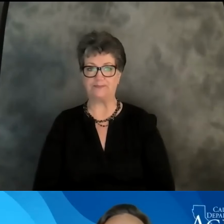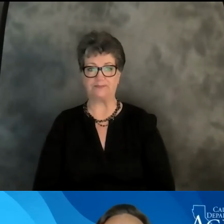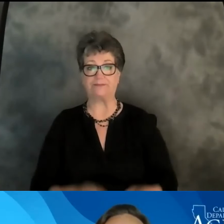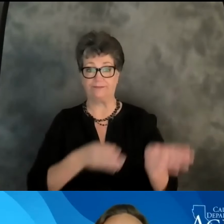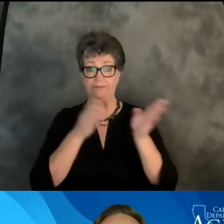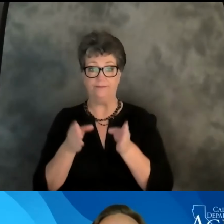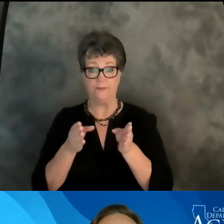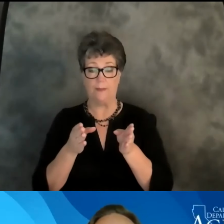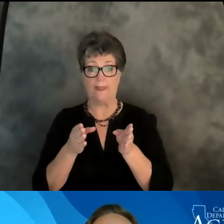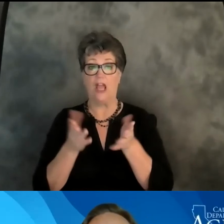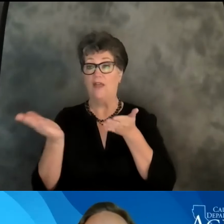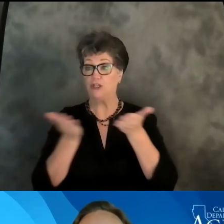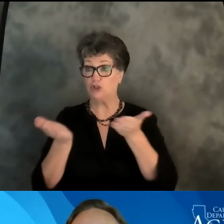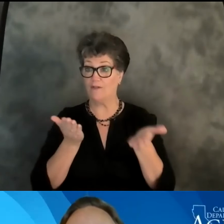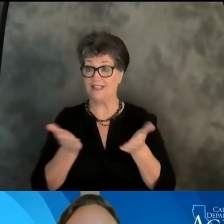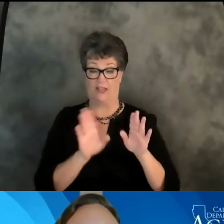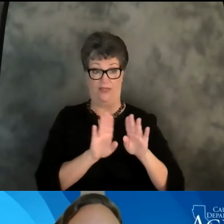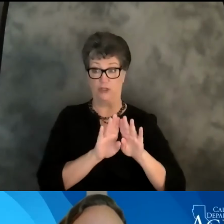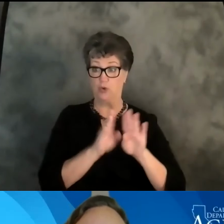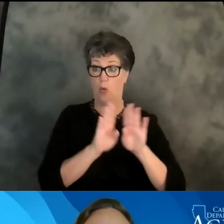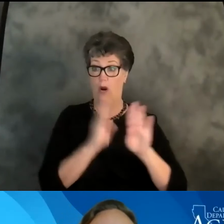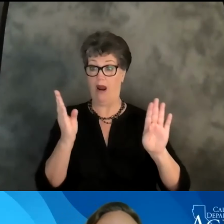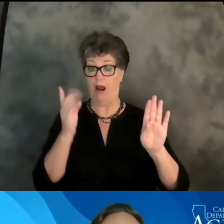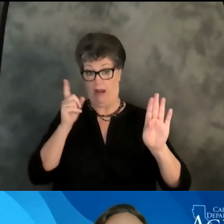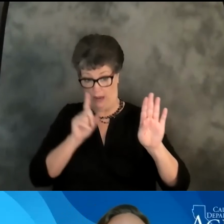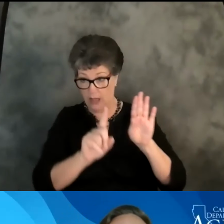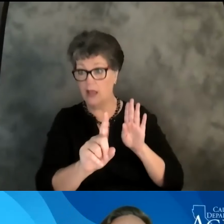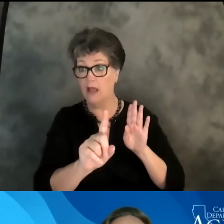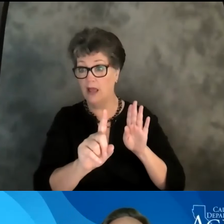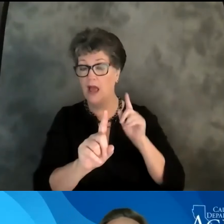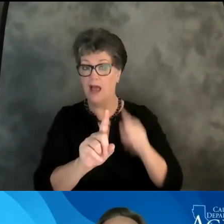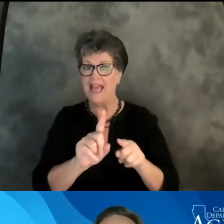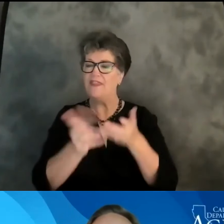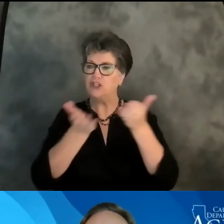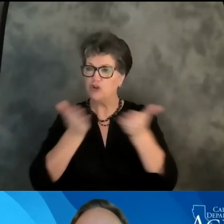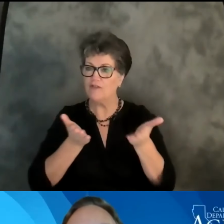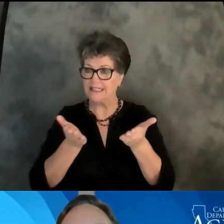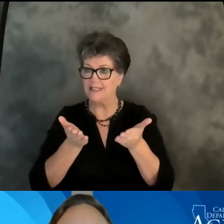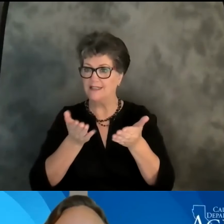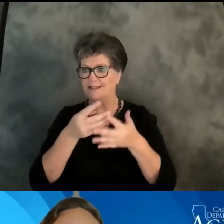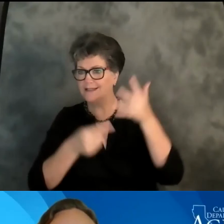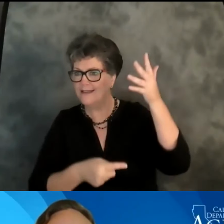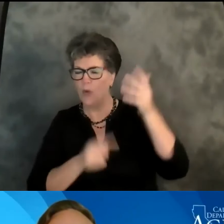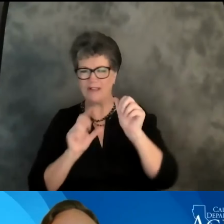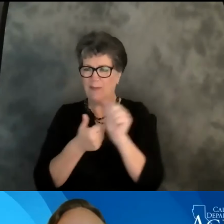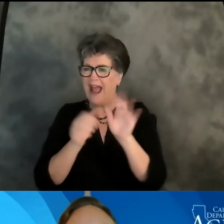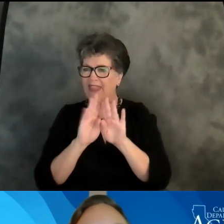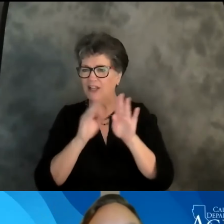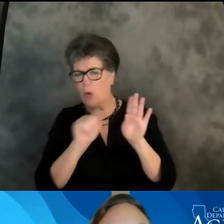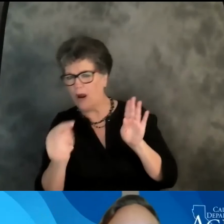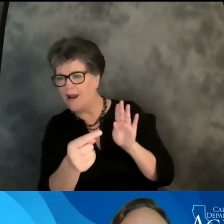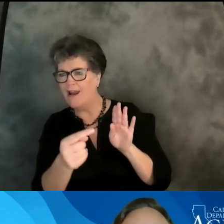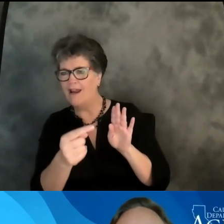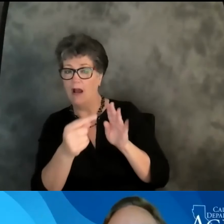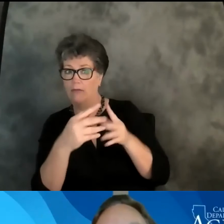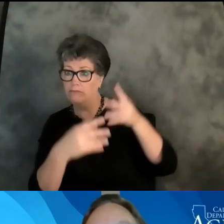Next element, because the door is only as good as what's behind it. It's the services. What's behind that door? Are there a